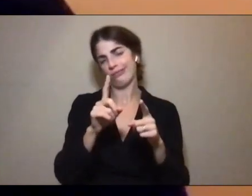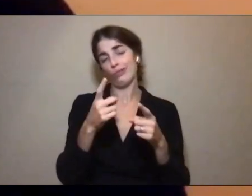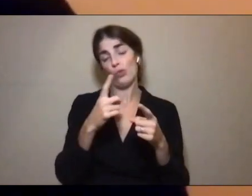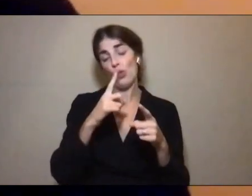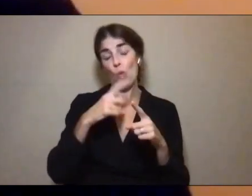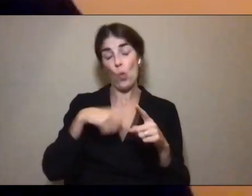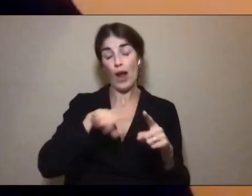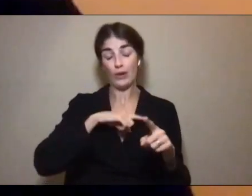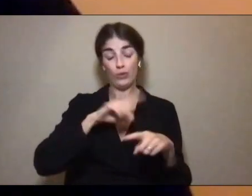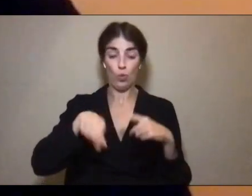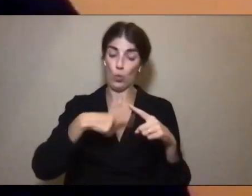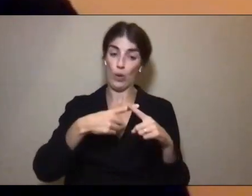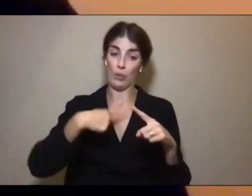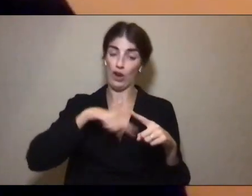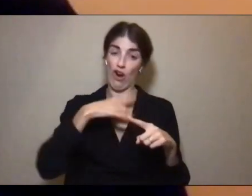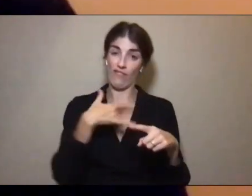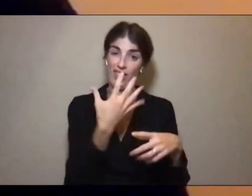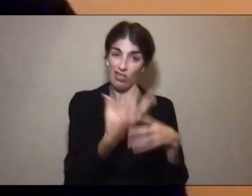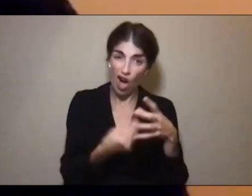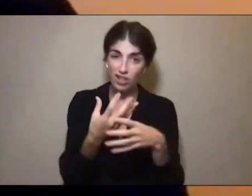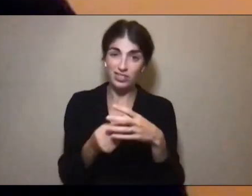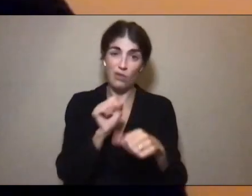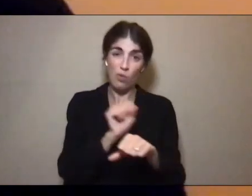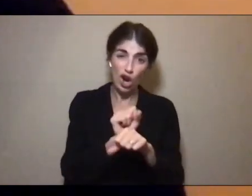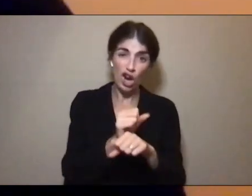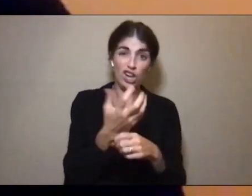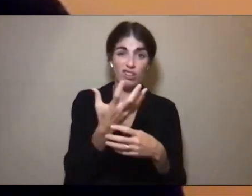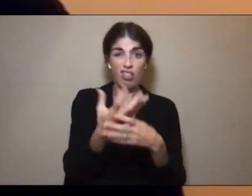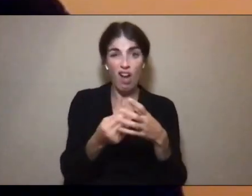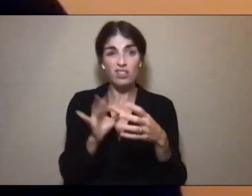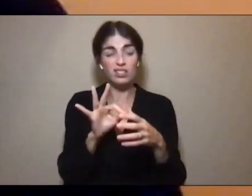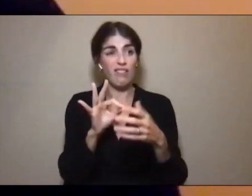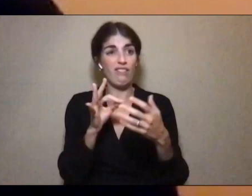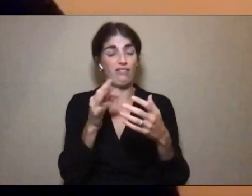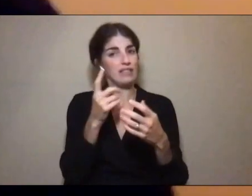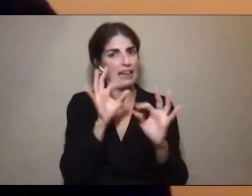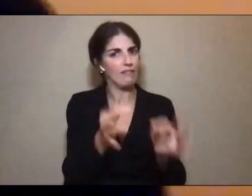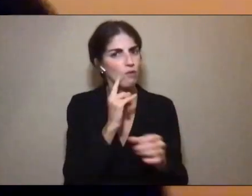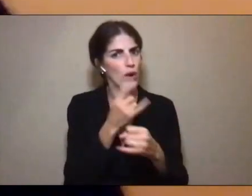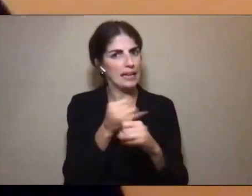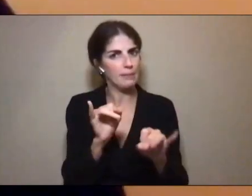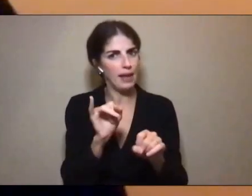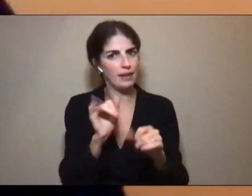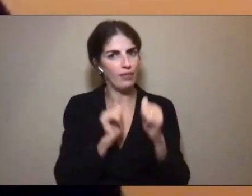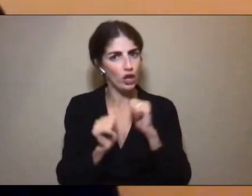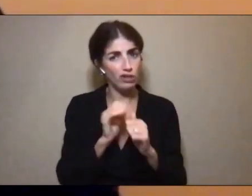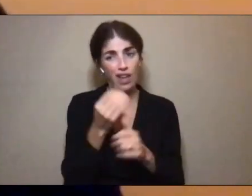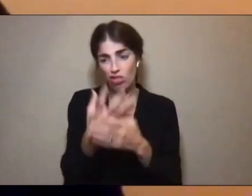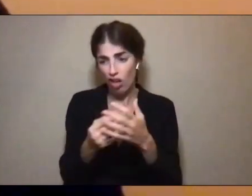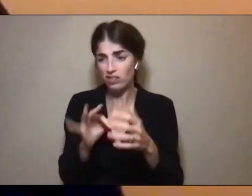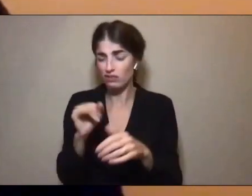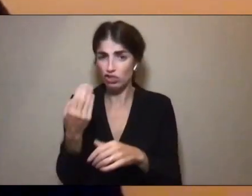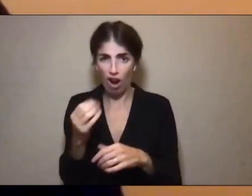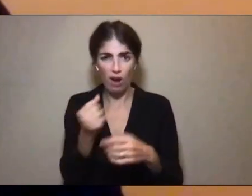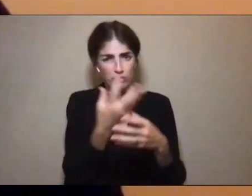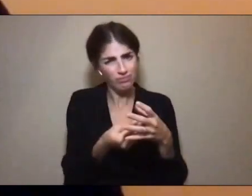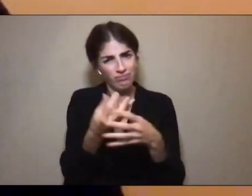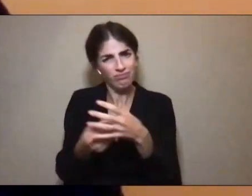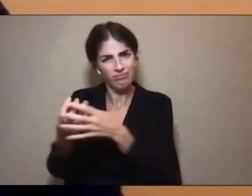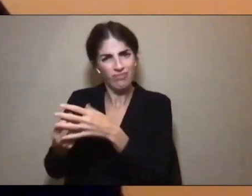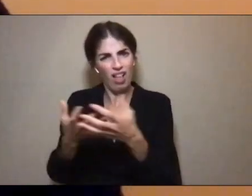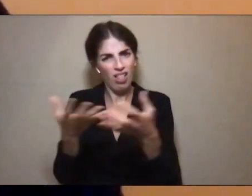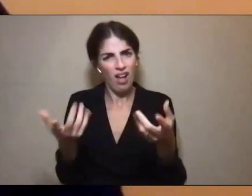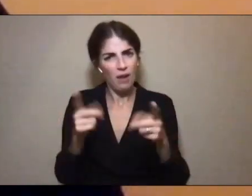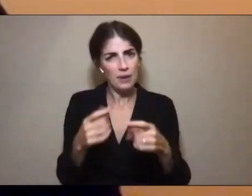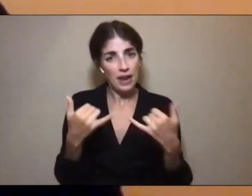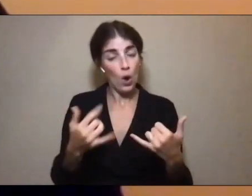theaters, loss of work, particularly for the independent theater makers, and loss of jobs in institutions. We want to affirm